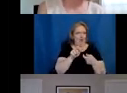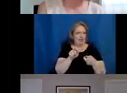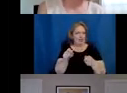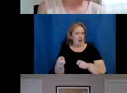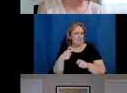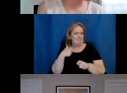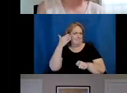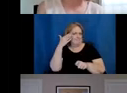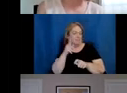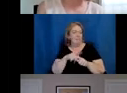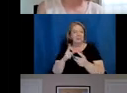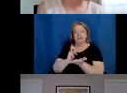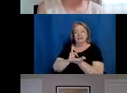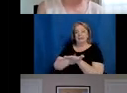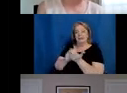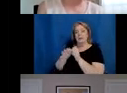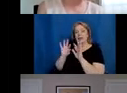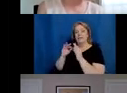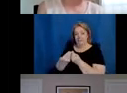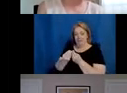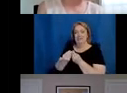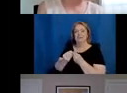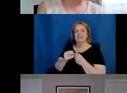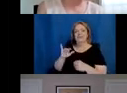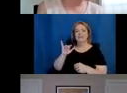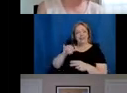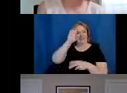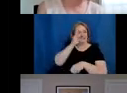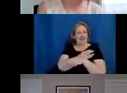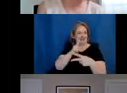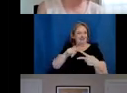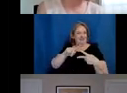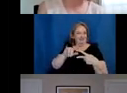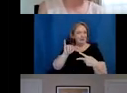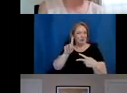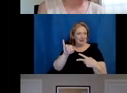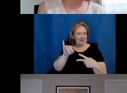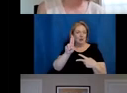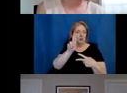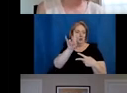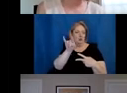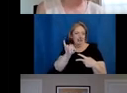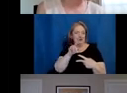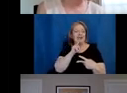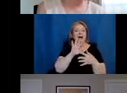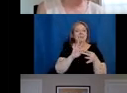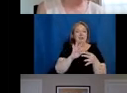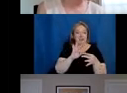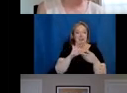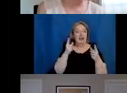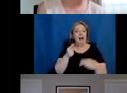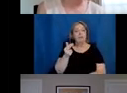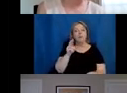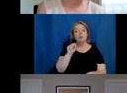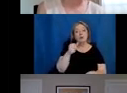having conversations with the family members, I learned from Yudi, the son, that what happened was Gross, as